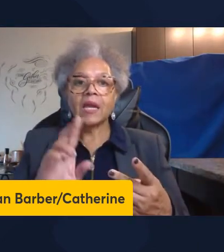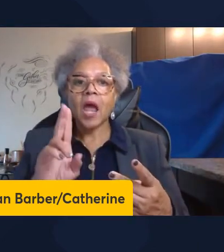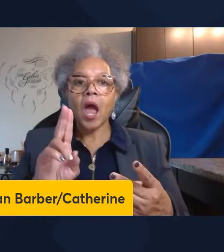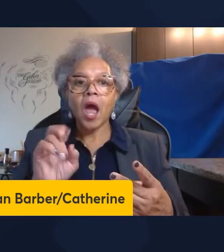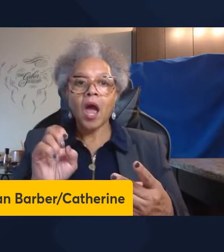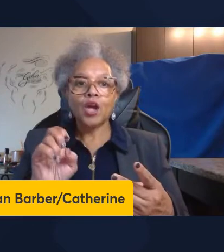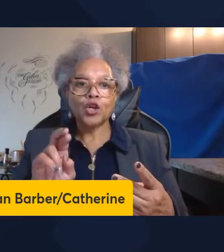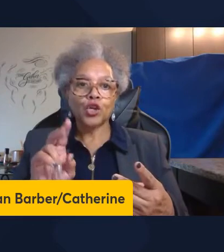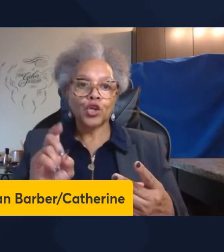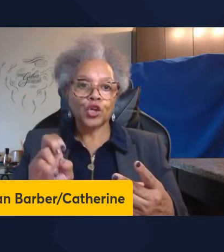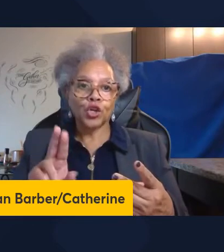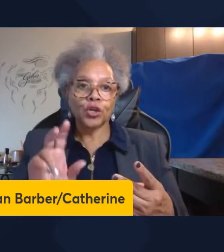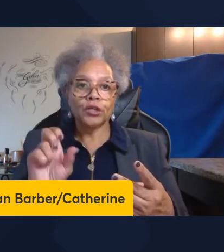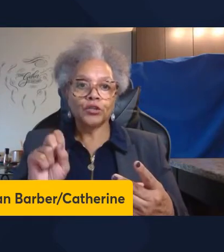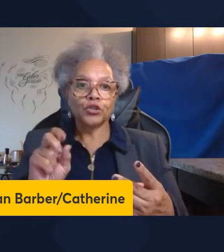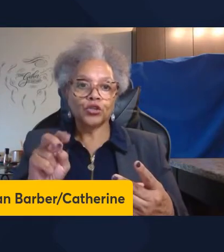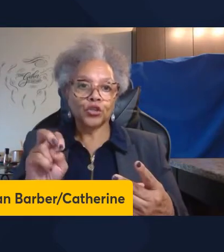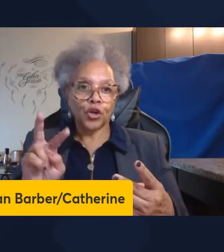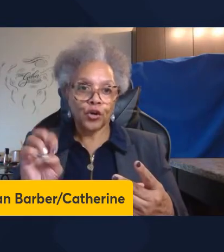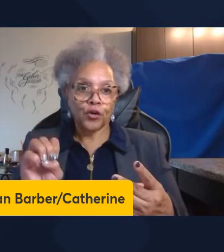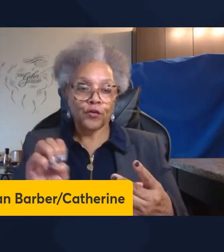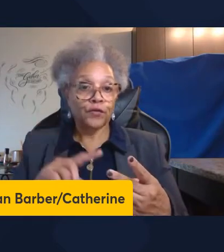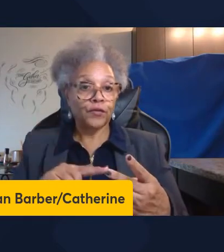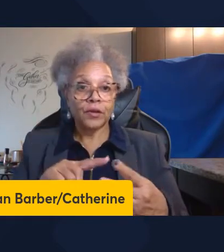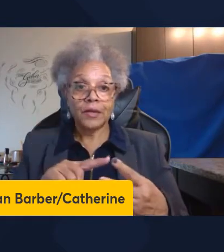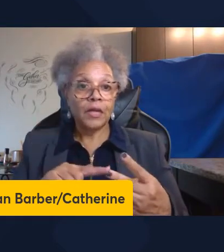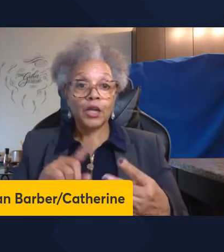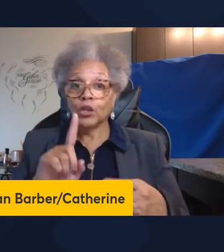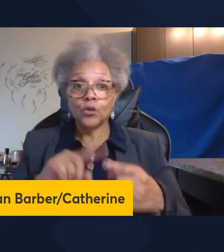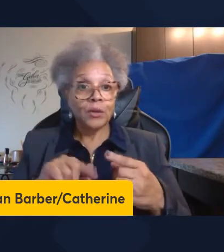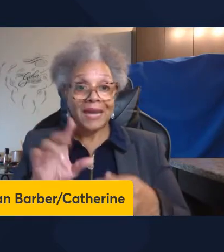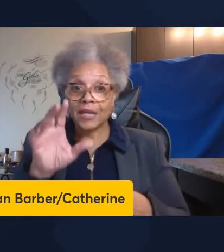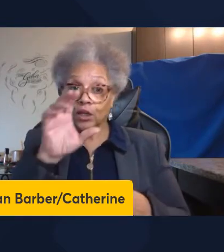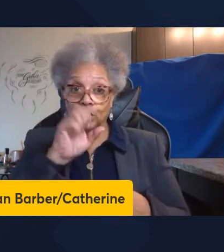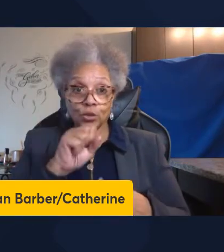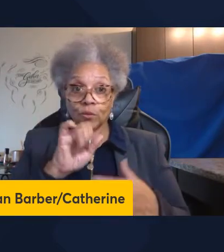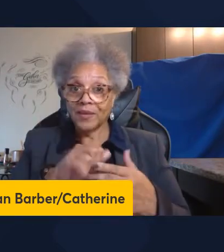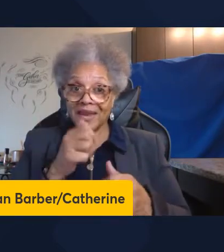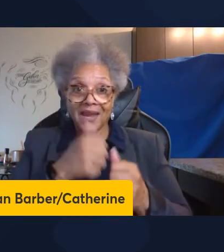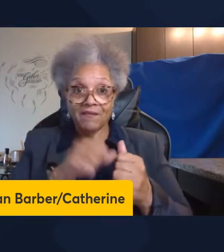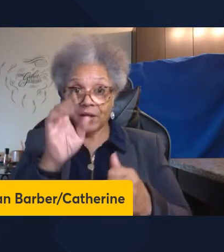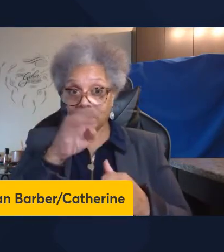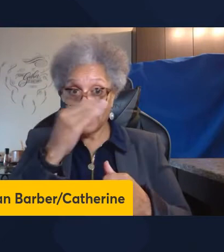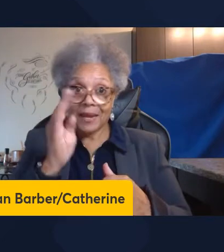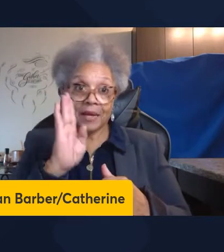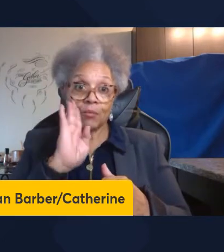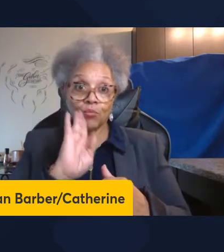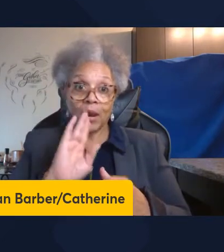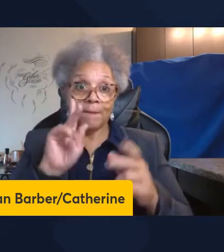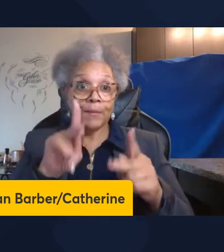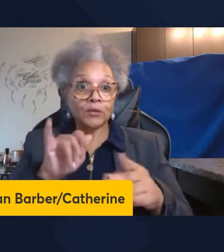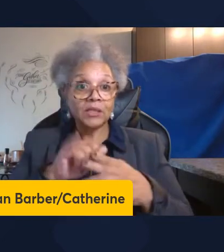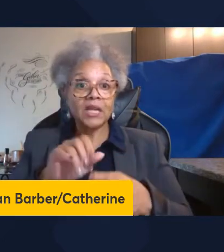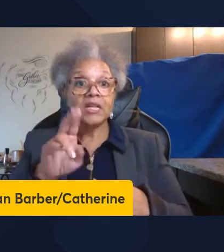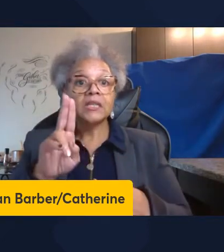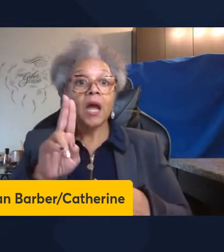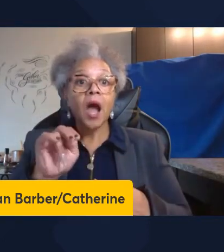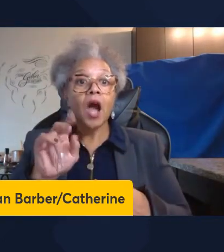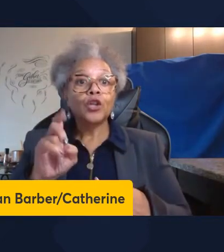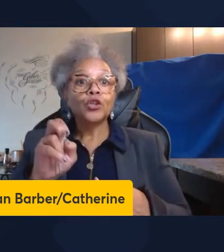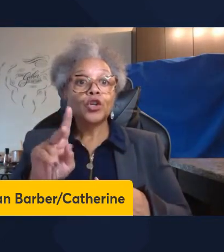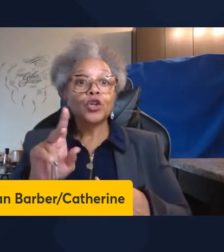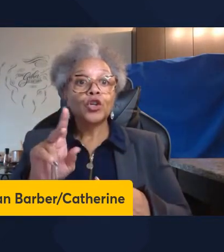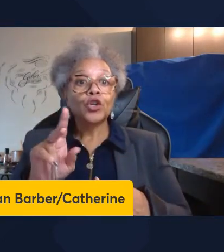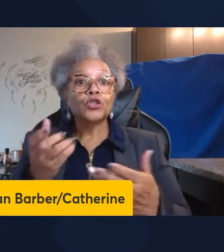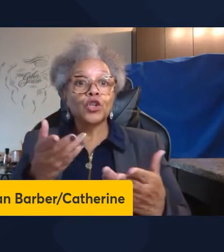said, you cannot assume that every Black and Brown person is underserved. And so, in fact, when we conducted that research,